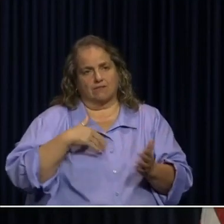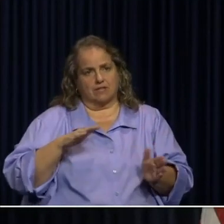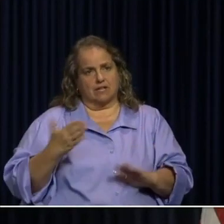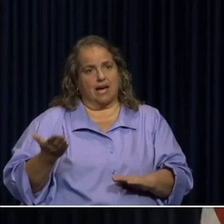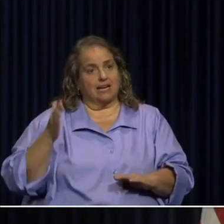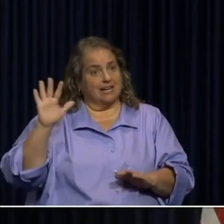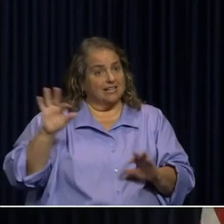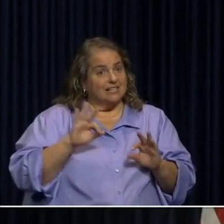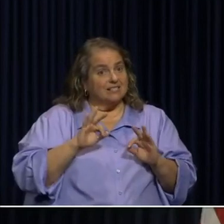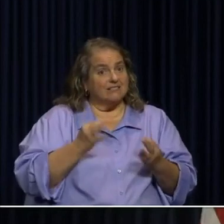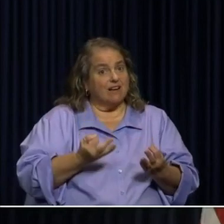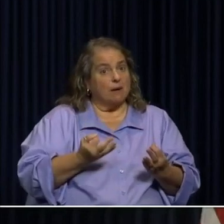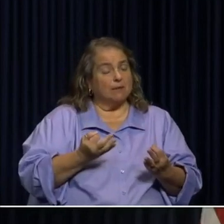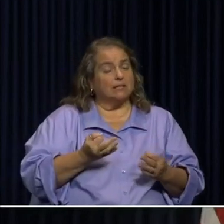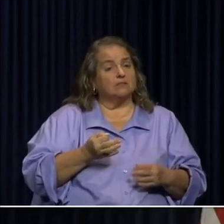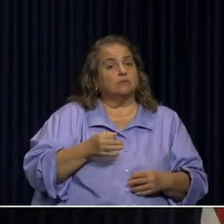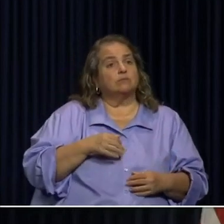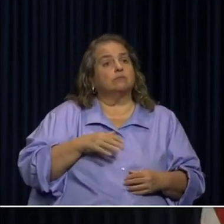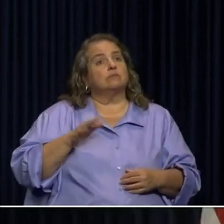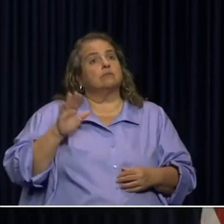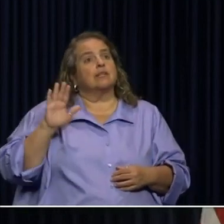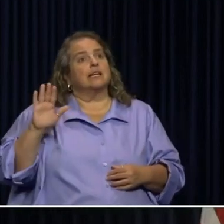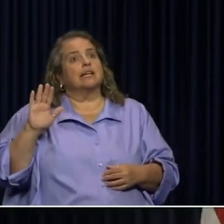his family, his